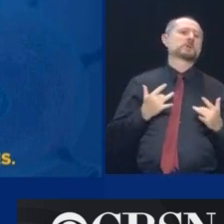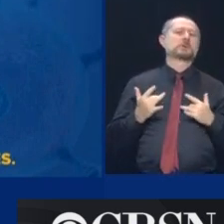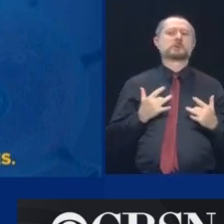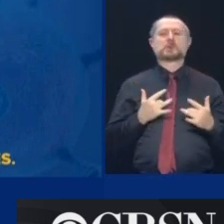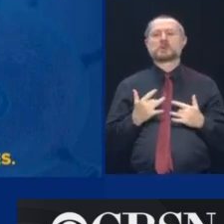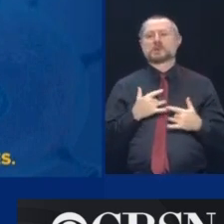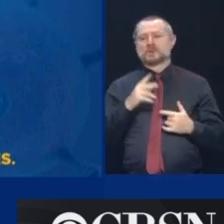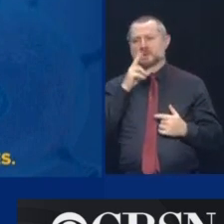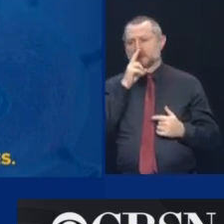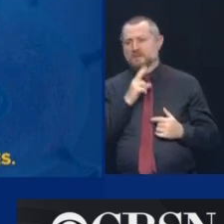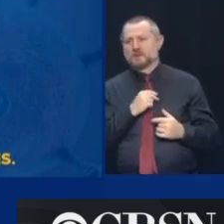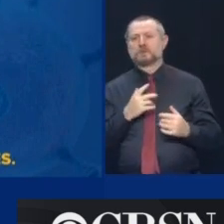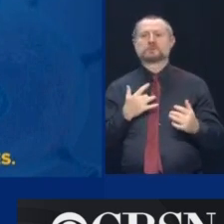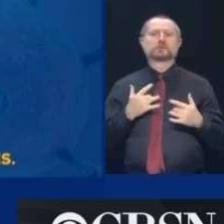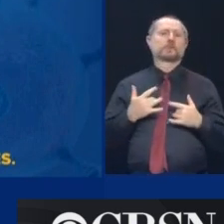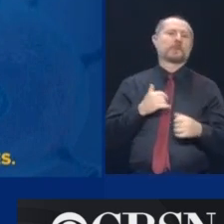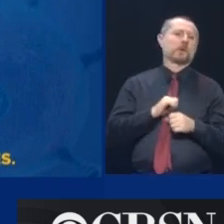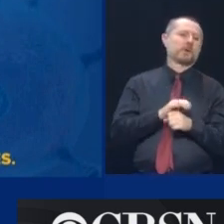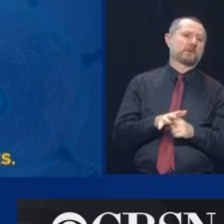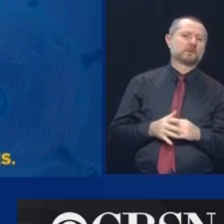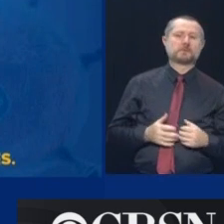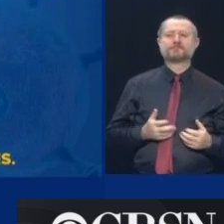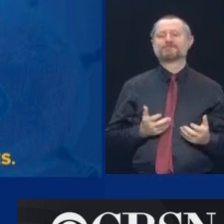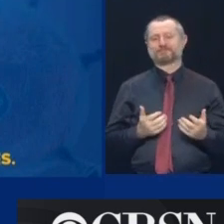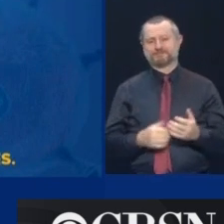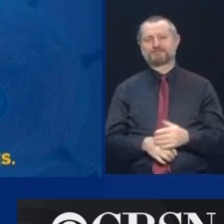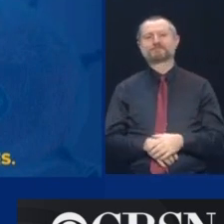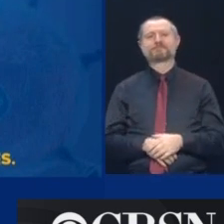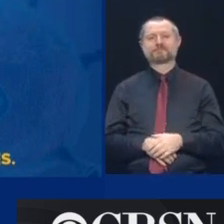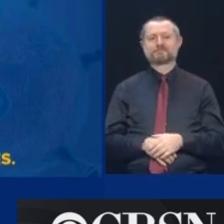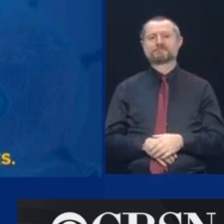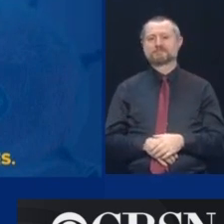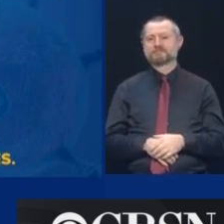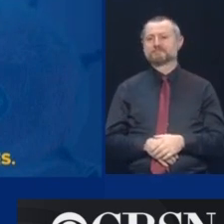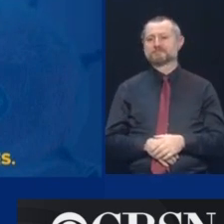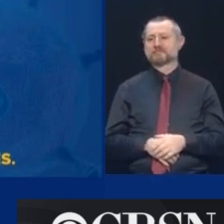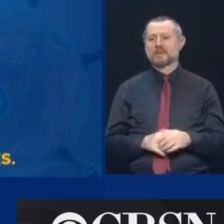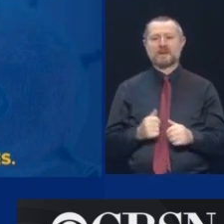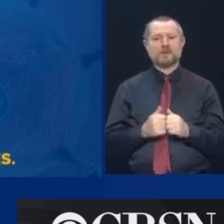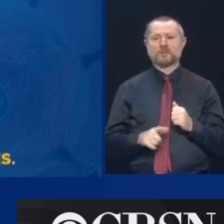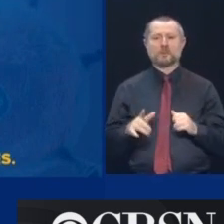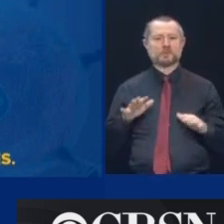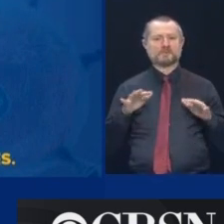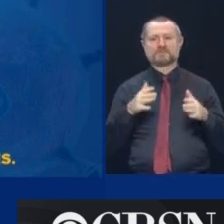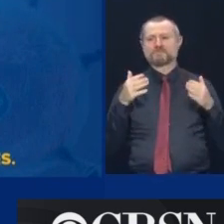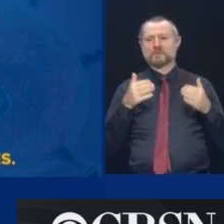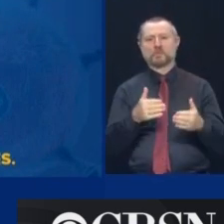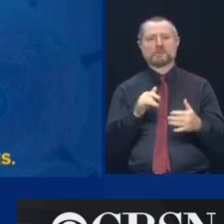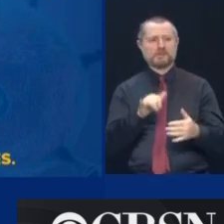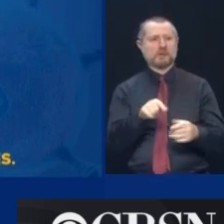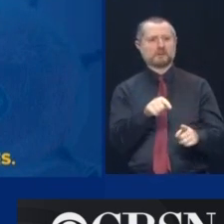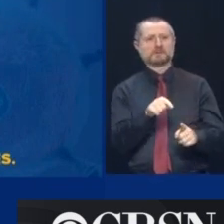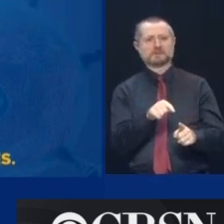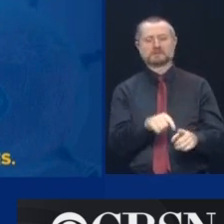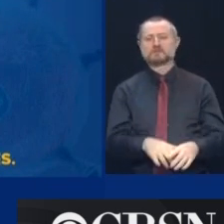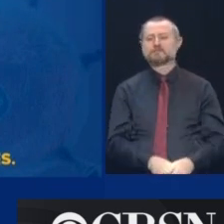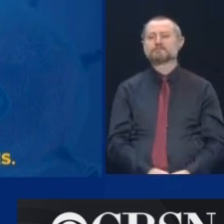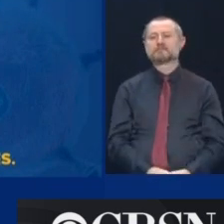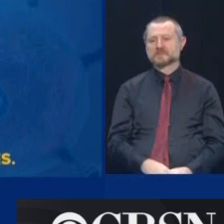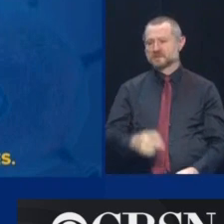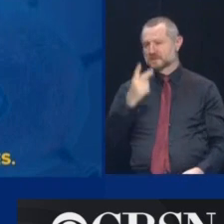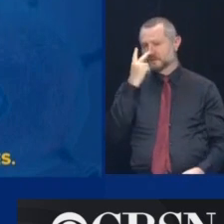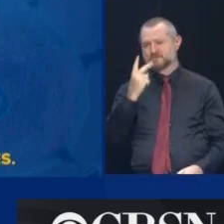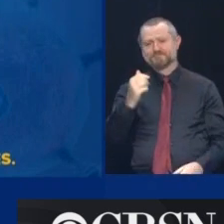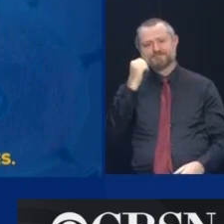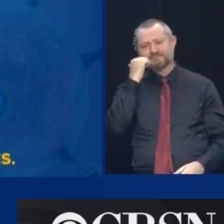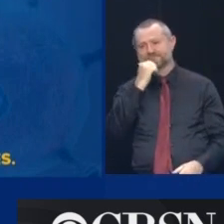COVID and Thanksgiving, right? That's consuming all the news, all the